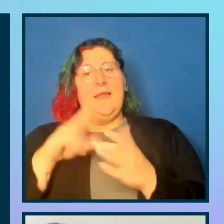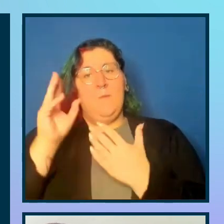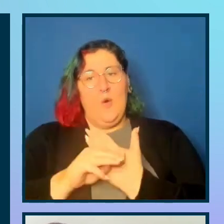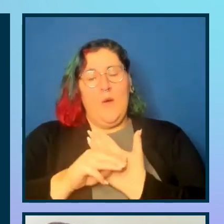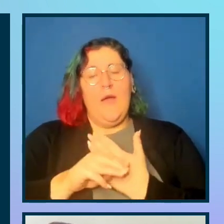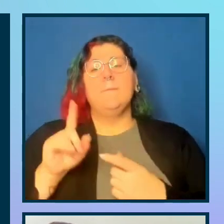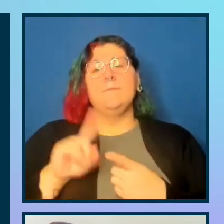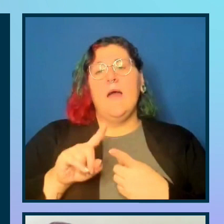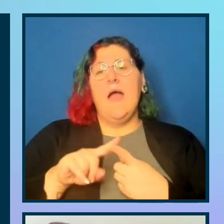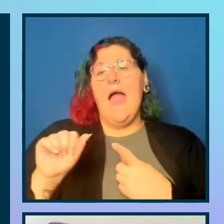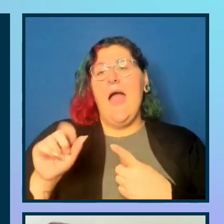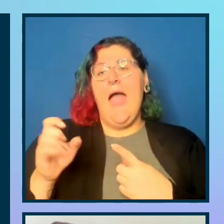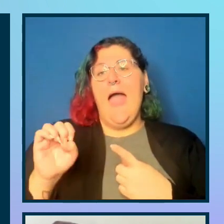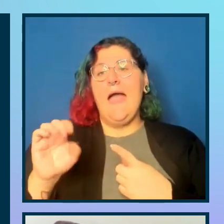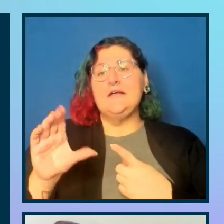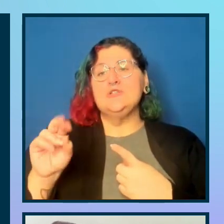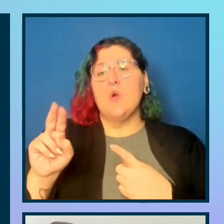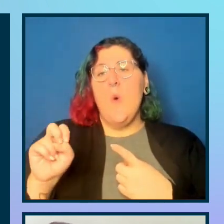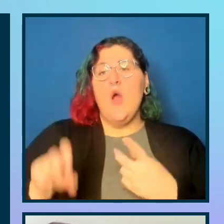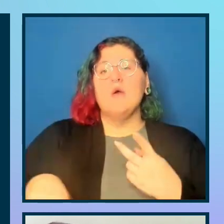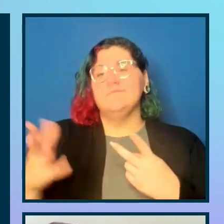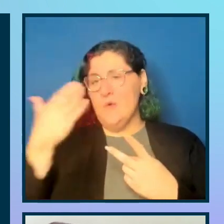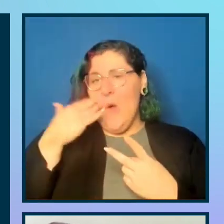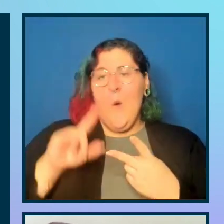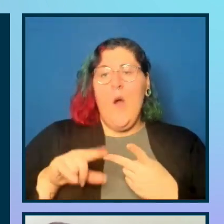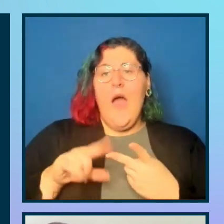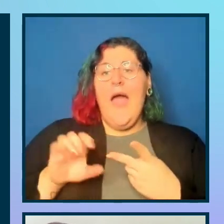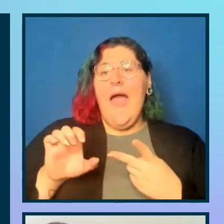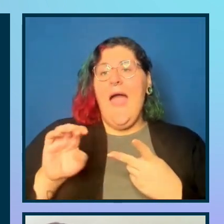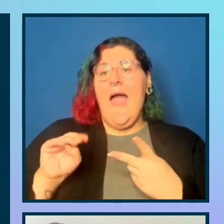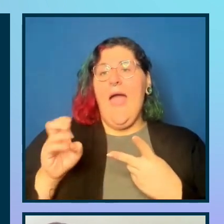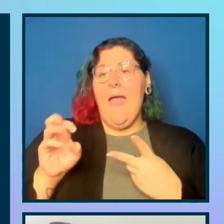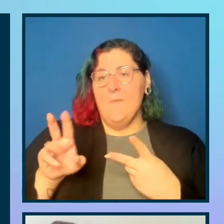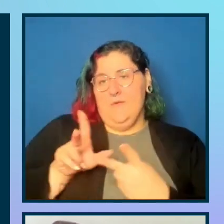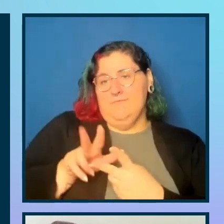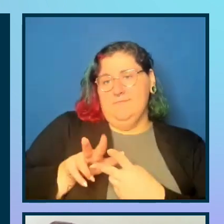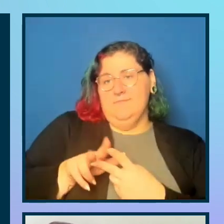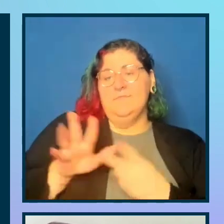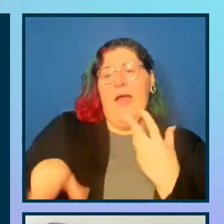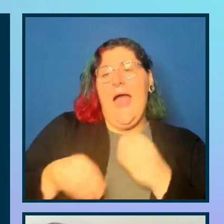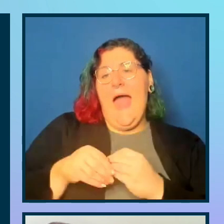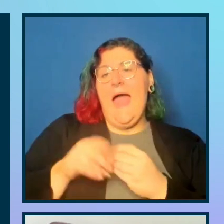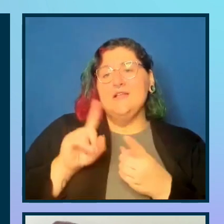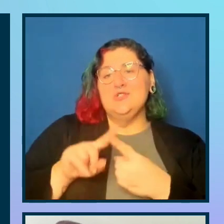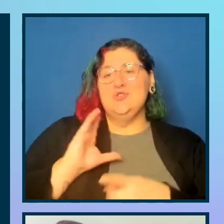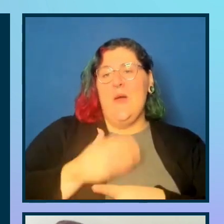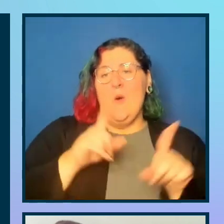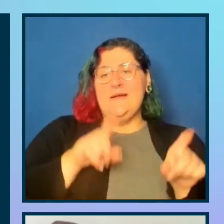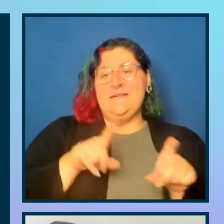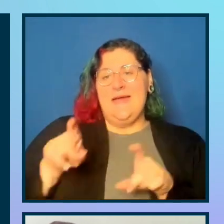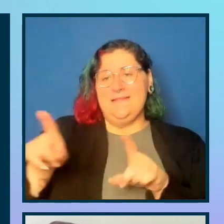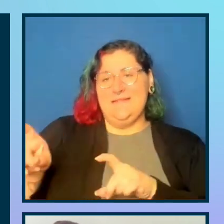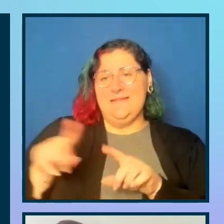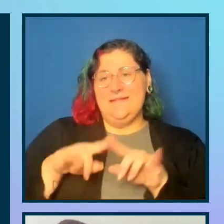use, which is for Ember, is the Ember A11Y testing. This adds hooks into our testing framework, which in this case is QUnit, and it allows